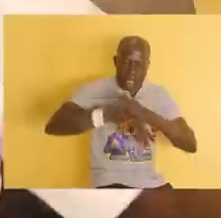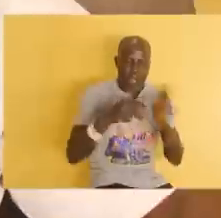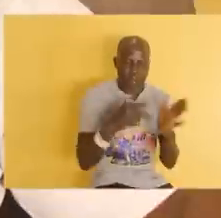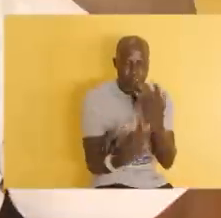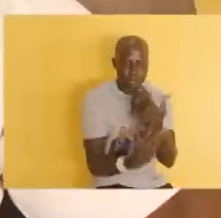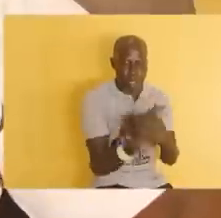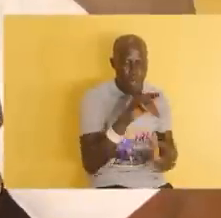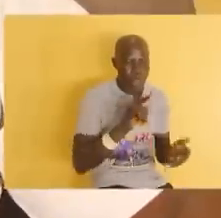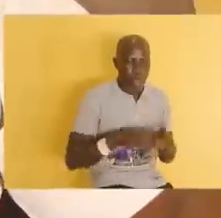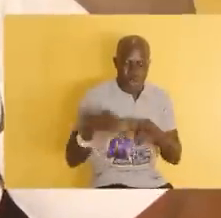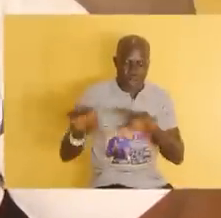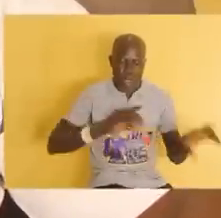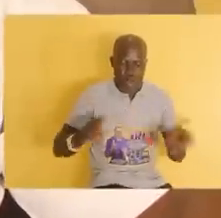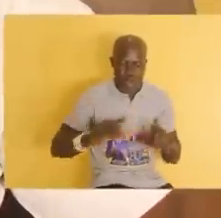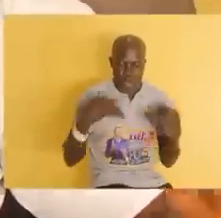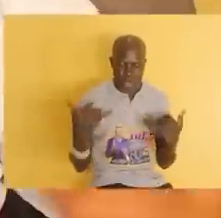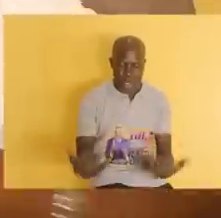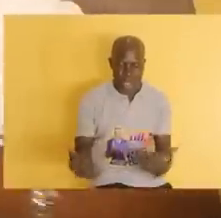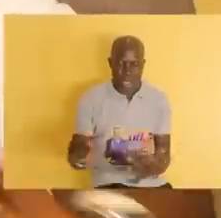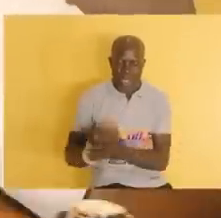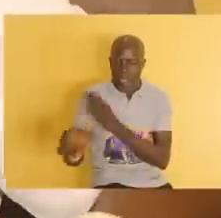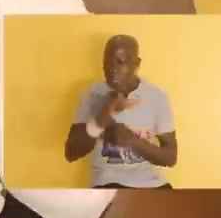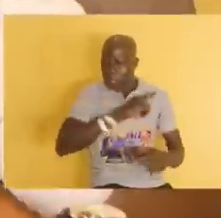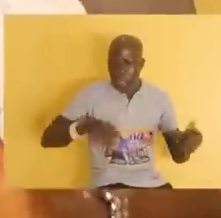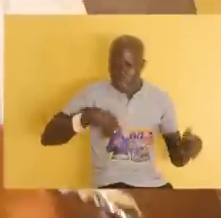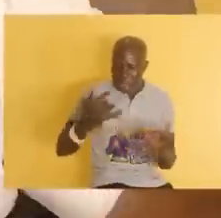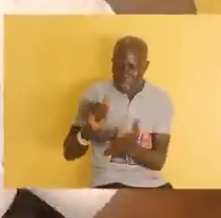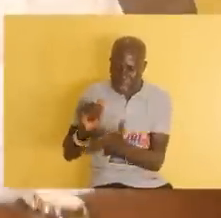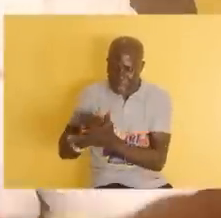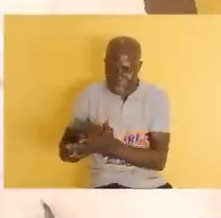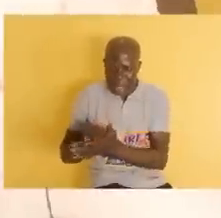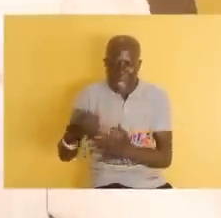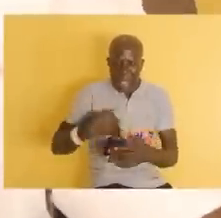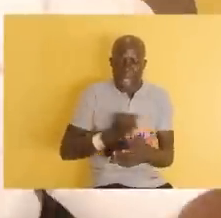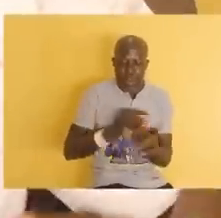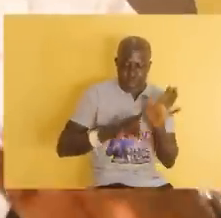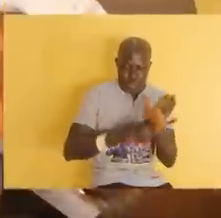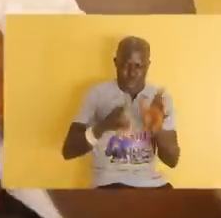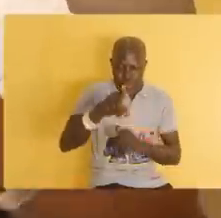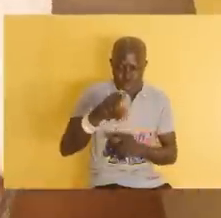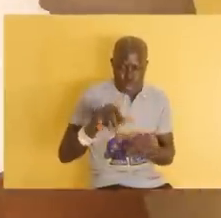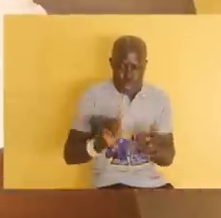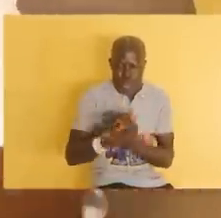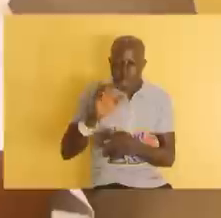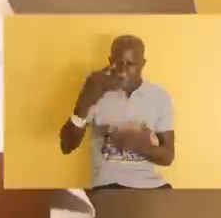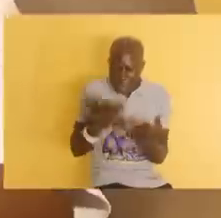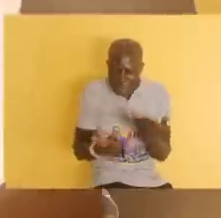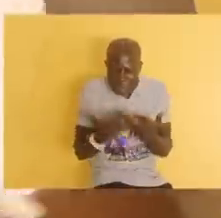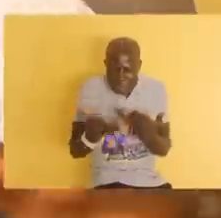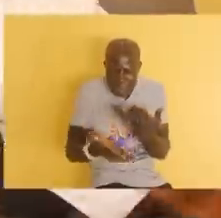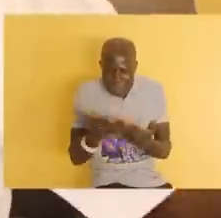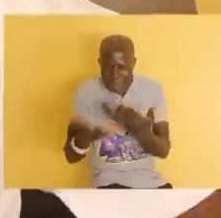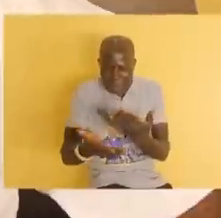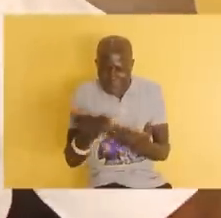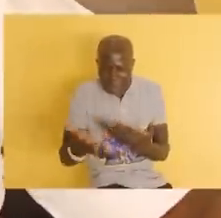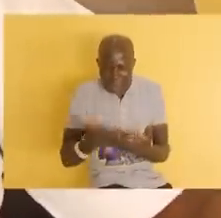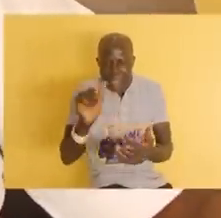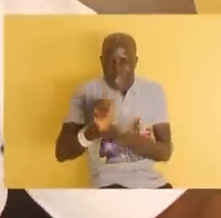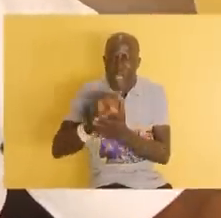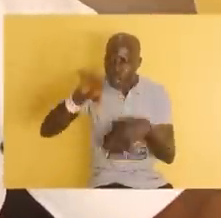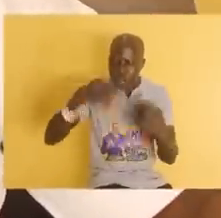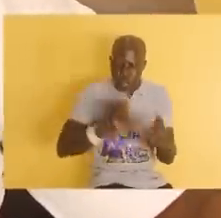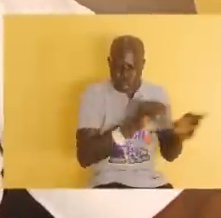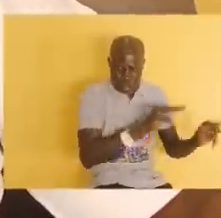program is in the program ti I say yi that we are doing oluwa ti wi pe the Lord said fi han wa let's step by step back